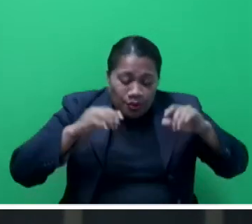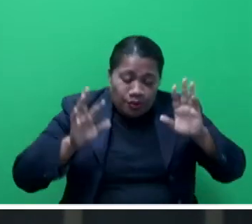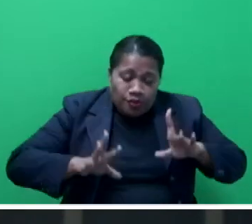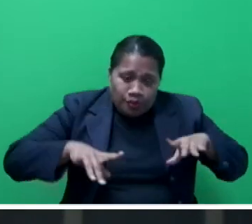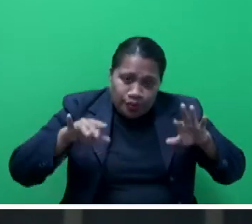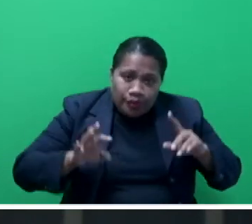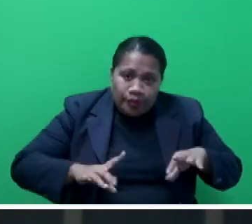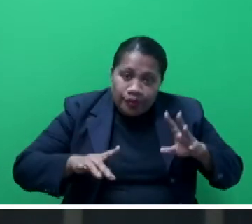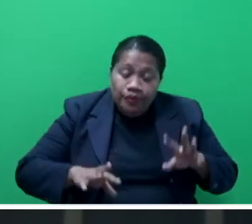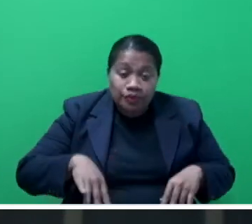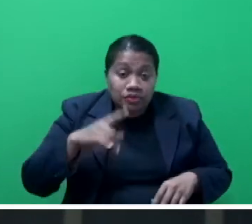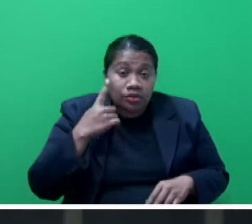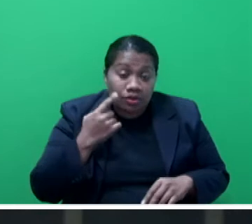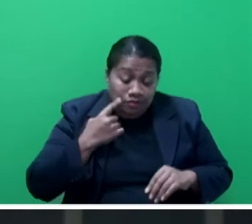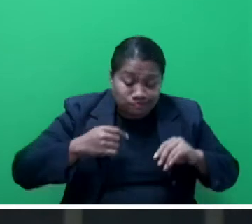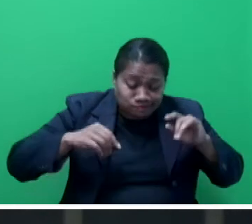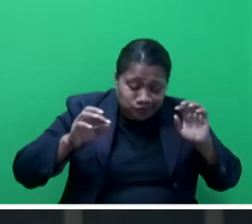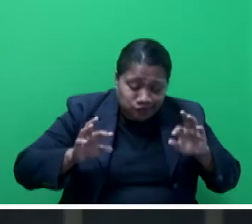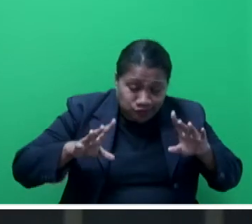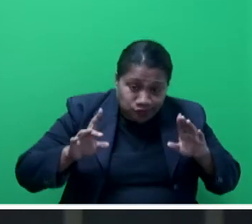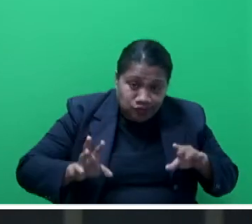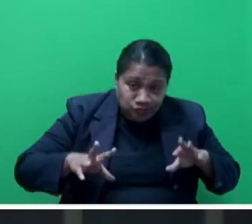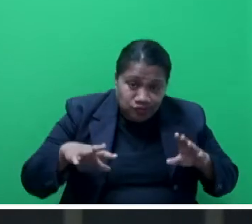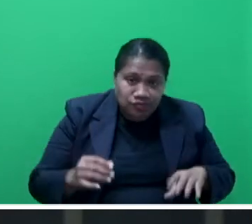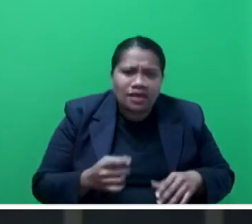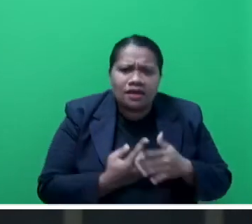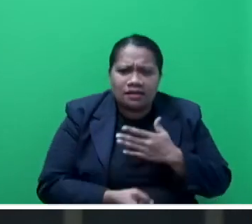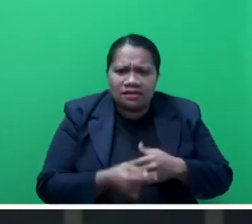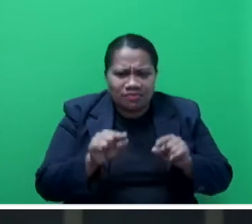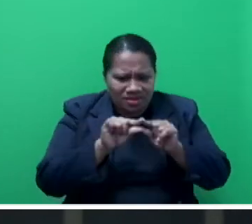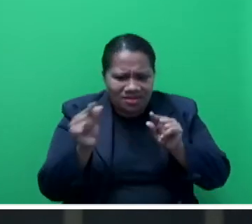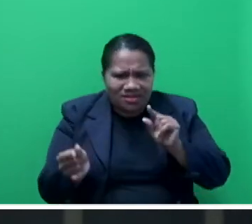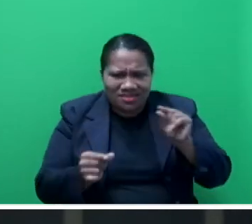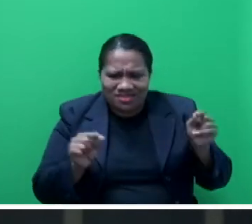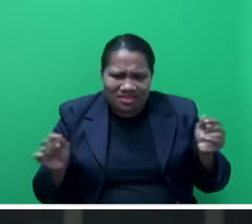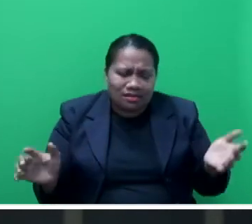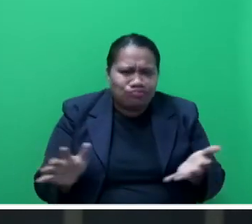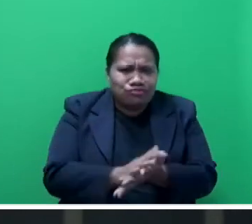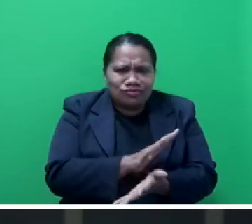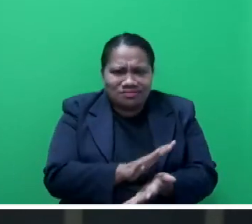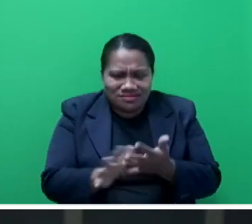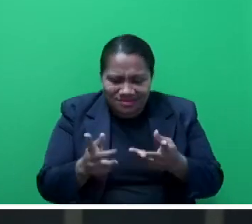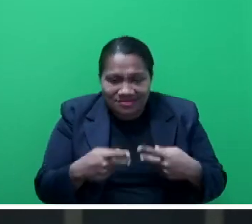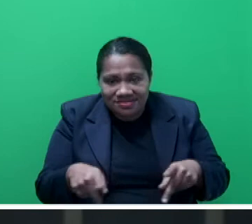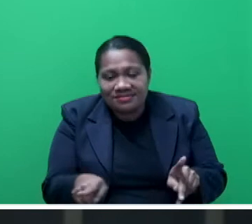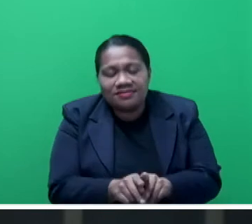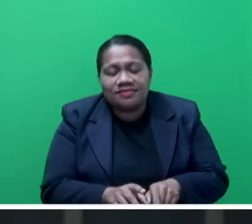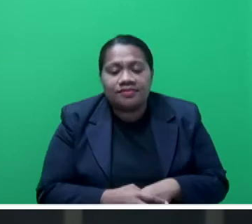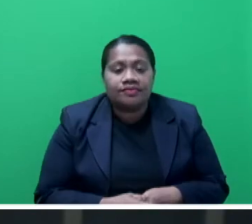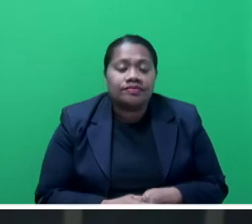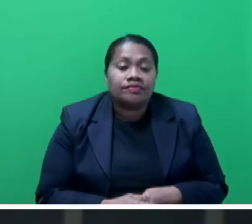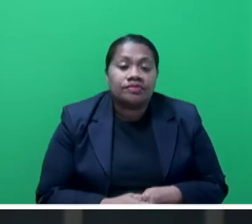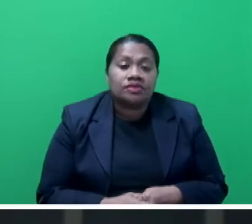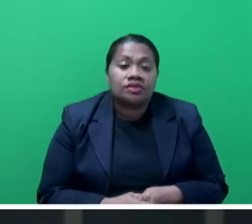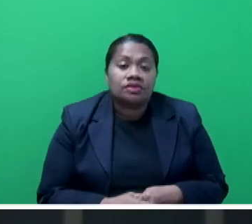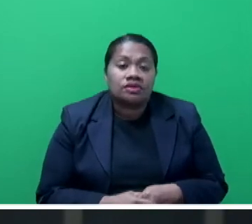faced very high turbidity and debris, resulting in major system blockages. The Water Authority of Fiji, in its quest to